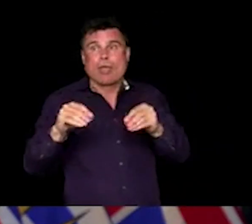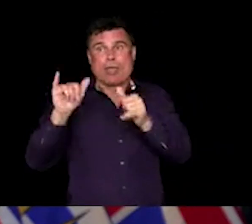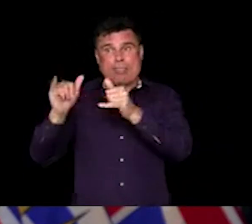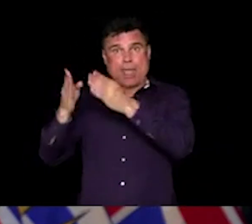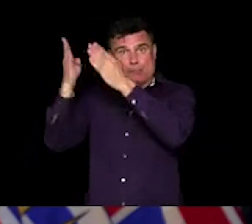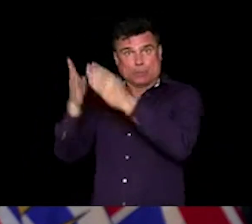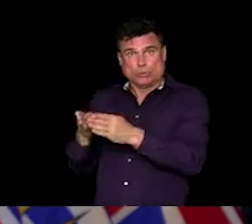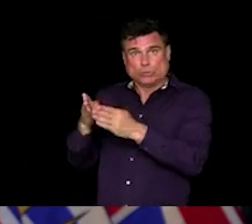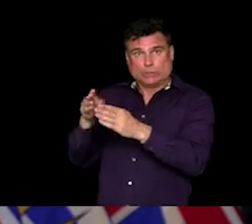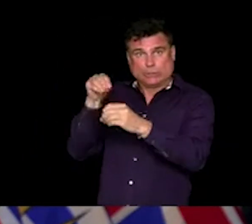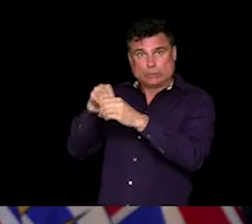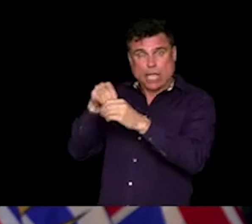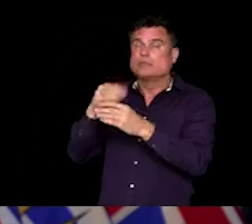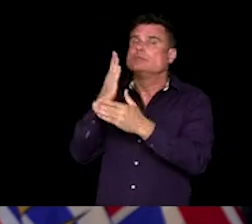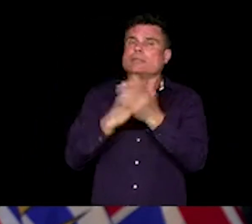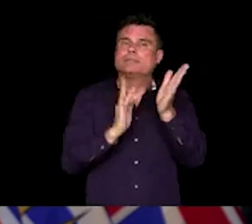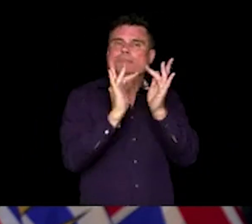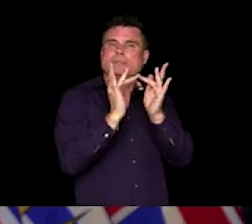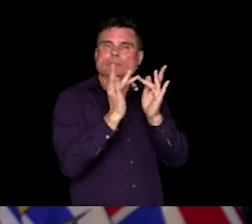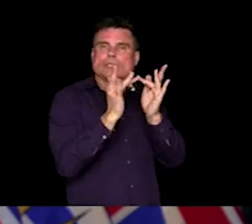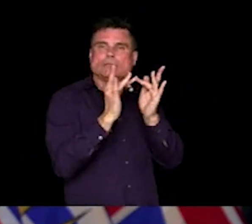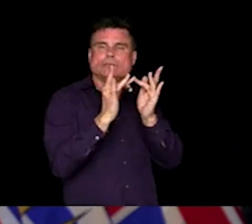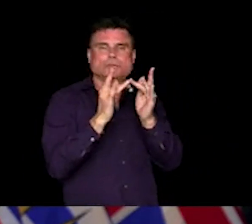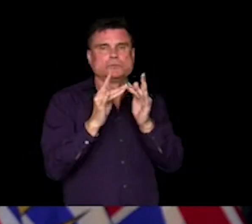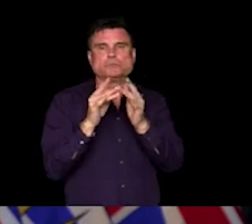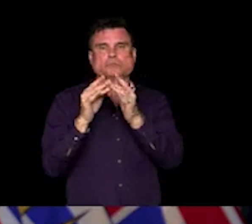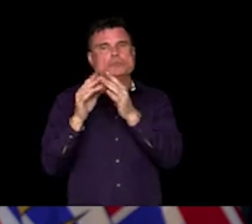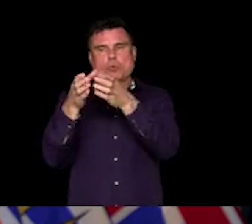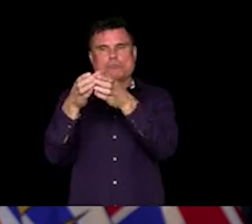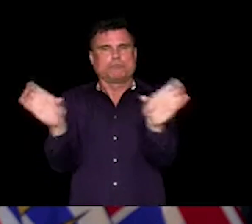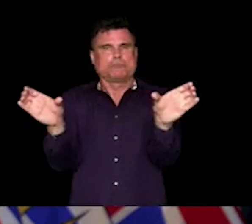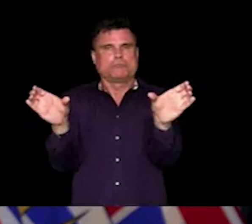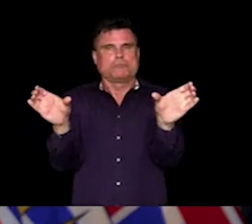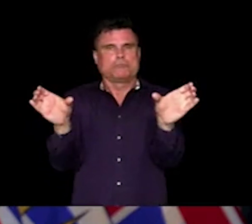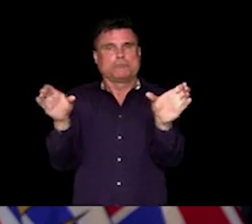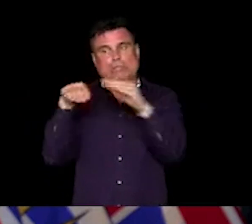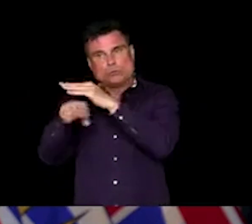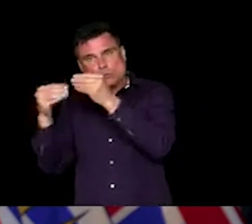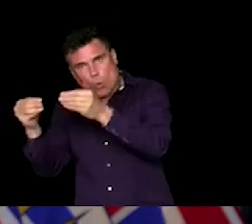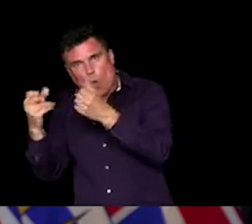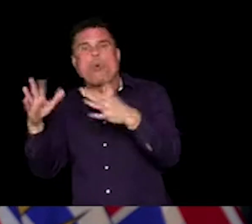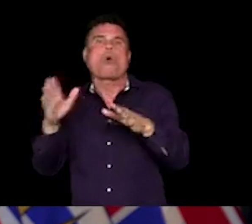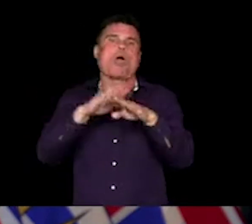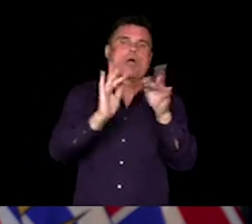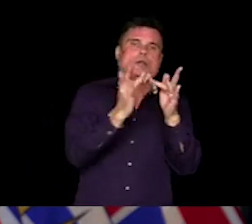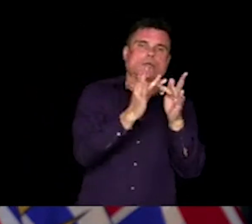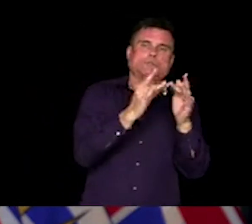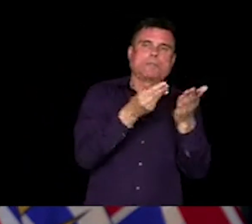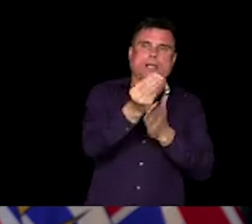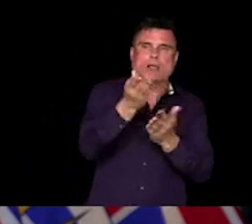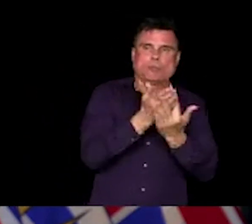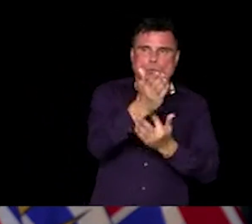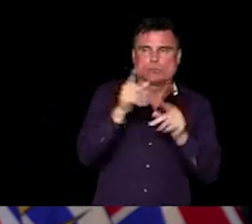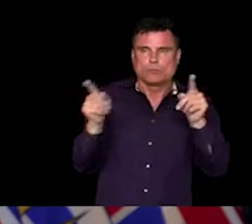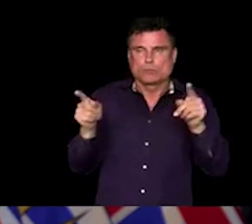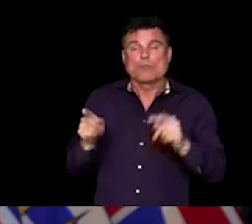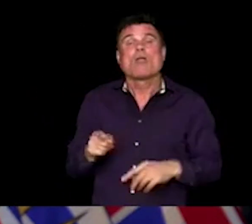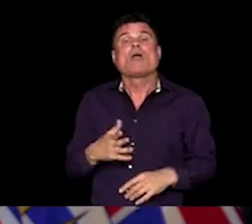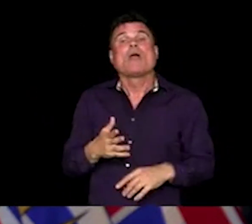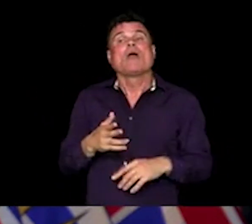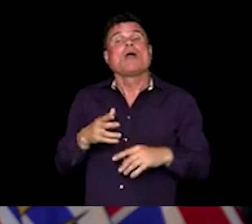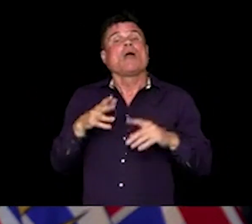you can't consistently maintain that distance, the wearing of non-medical masks in the community. So those are